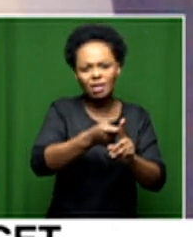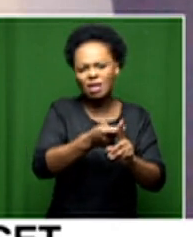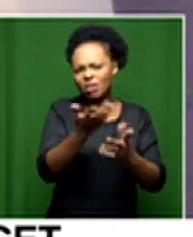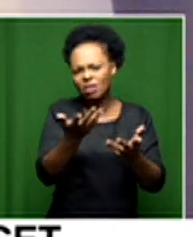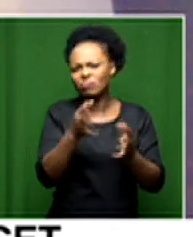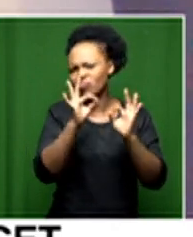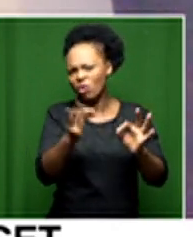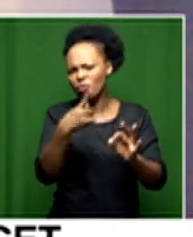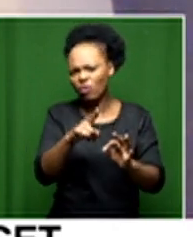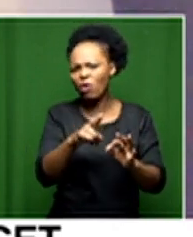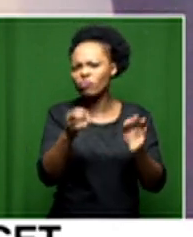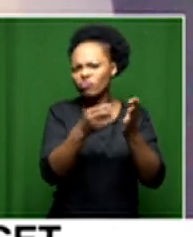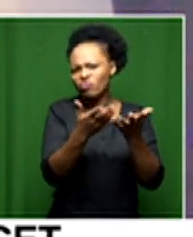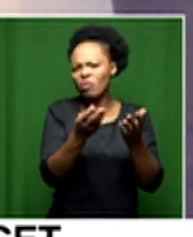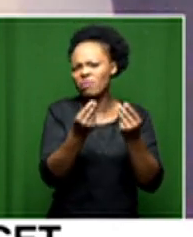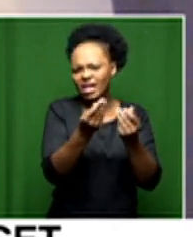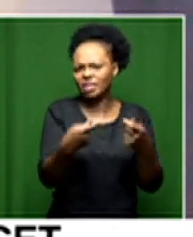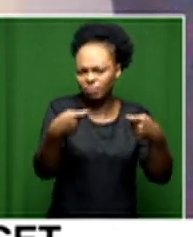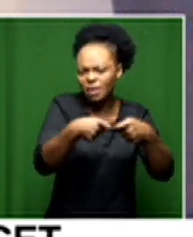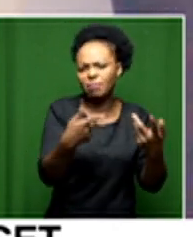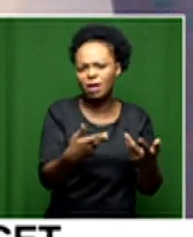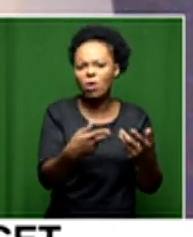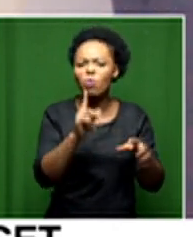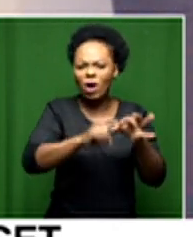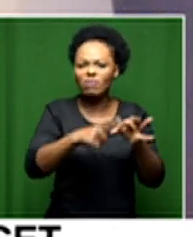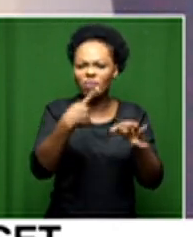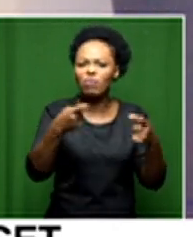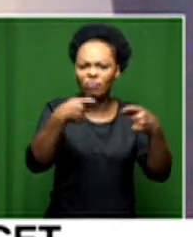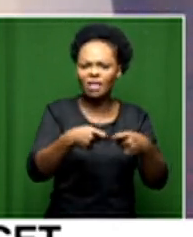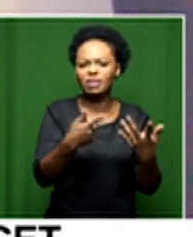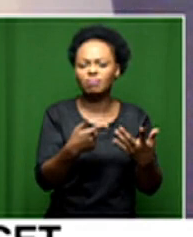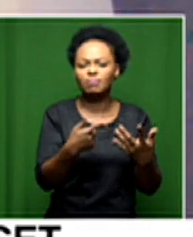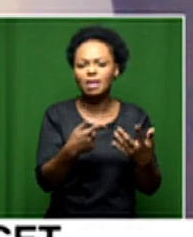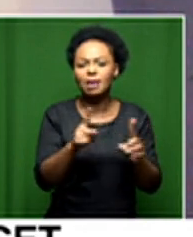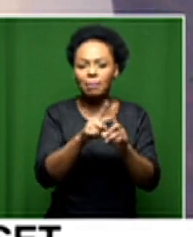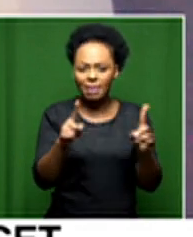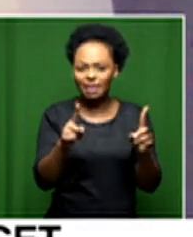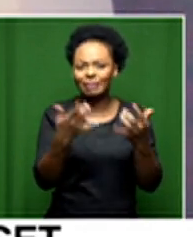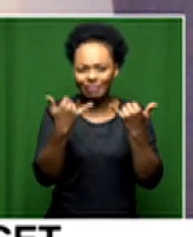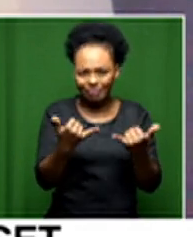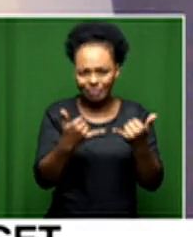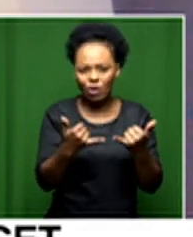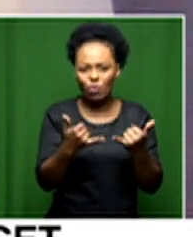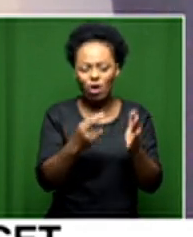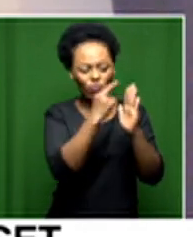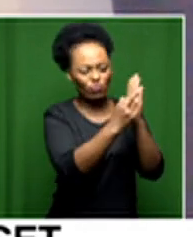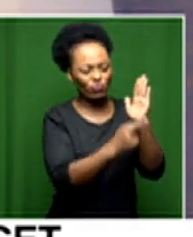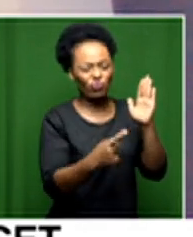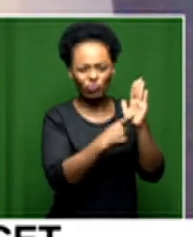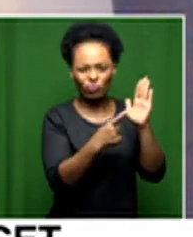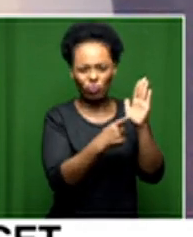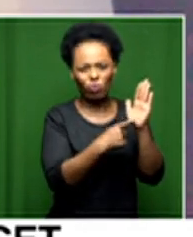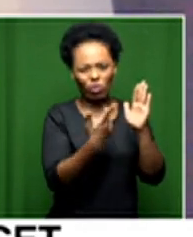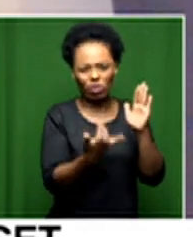are eligible for funding. They qualify for funding. Now, the way in which the definition is structured, it doesn't take